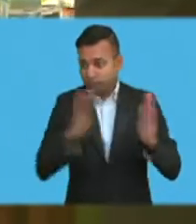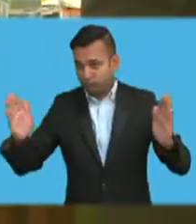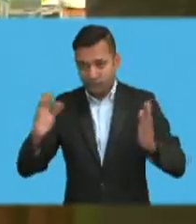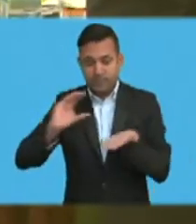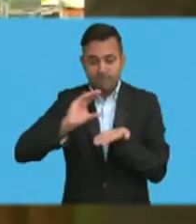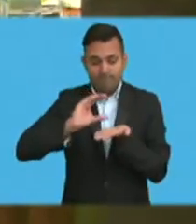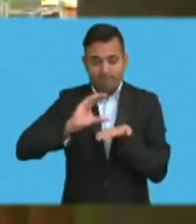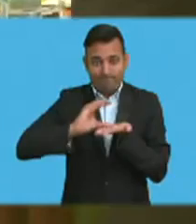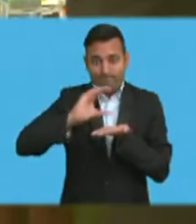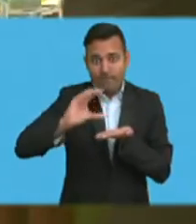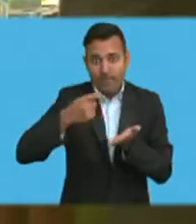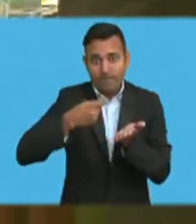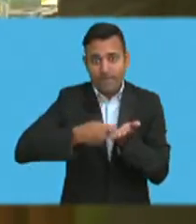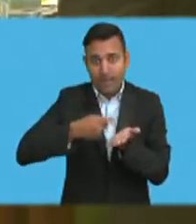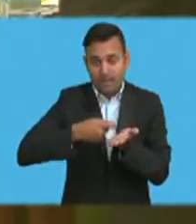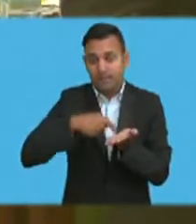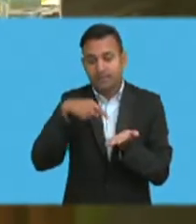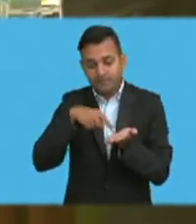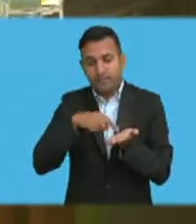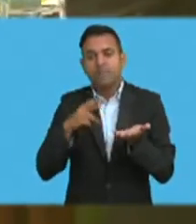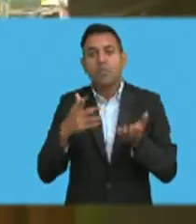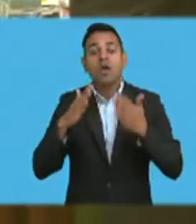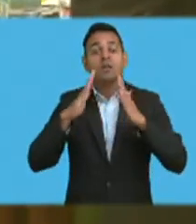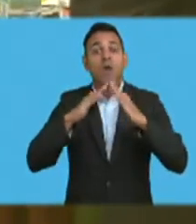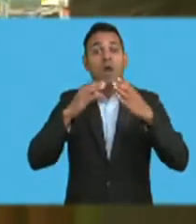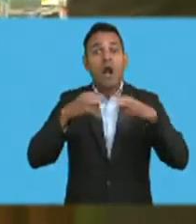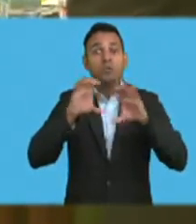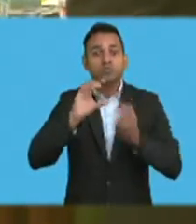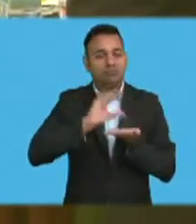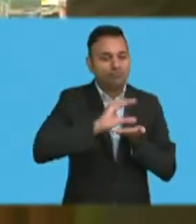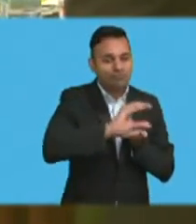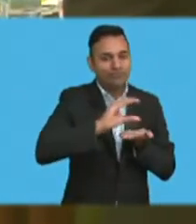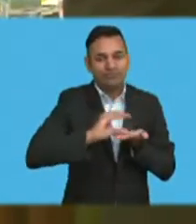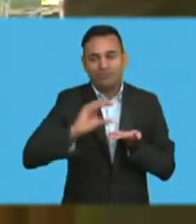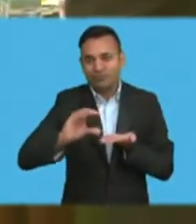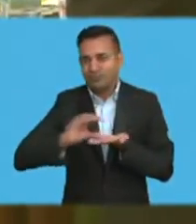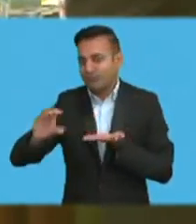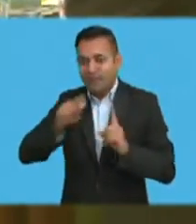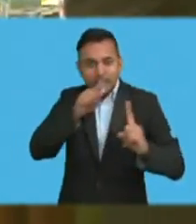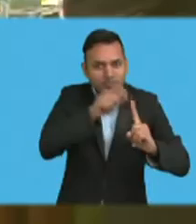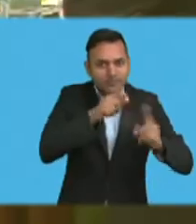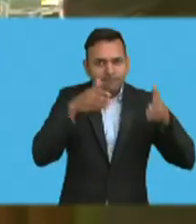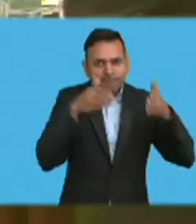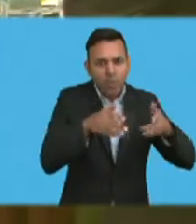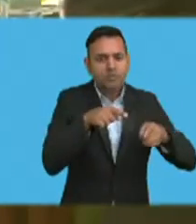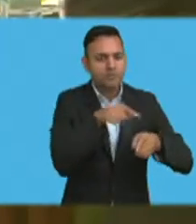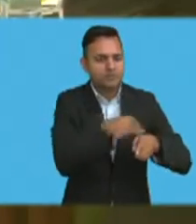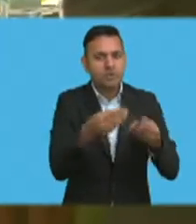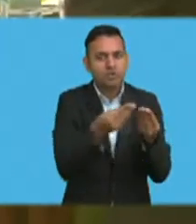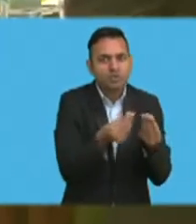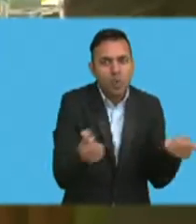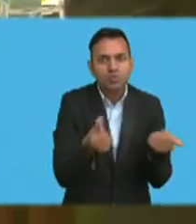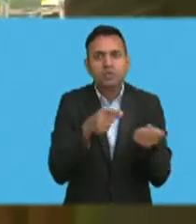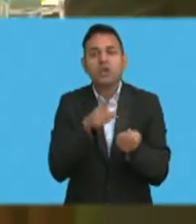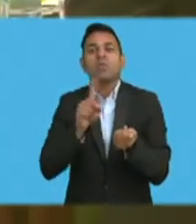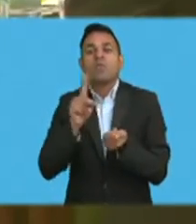most of the municipal council to deal with specifically the drainage issue, in particular the negative effects of